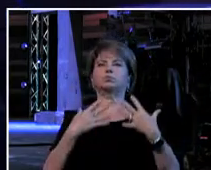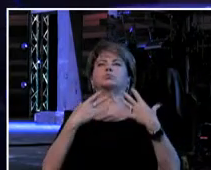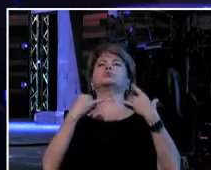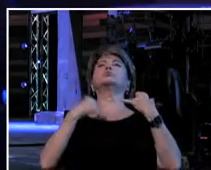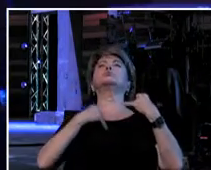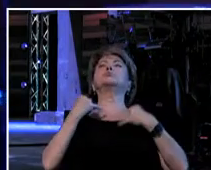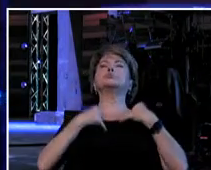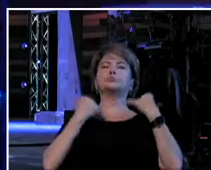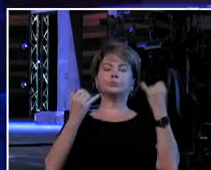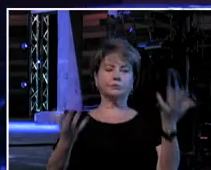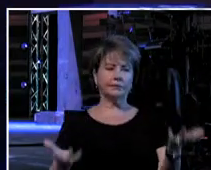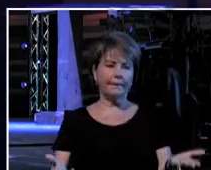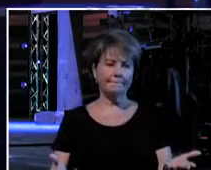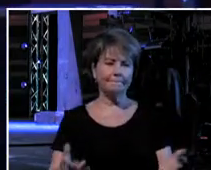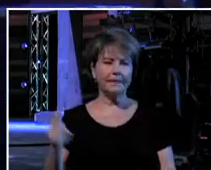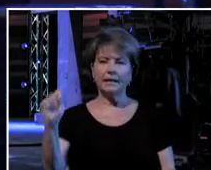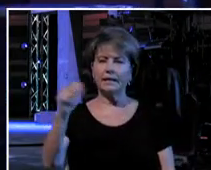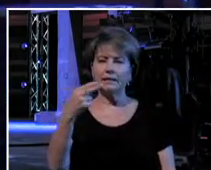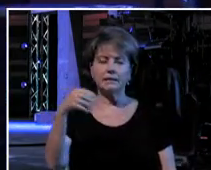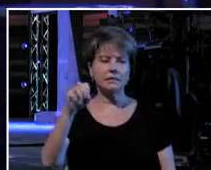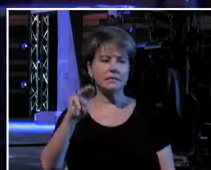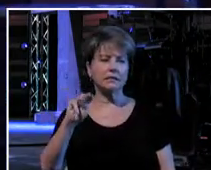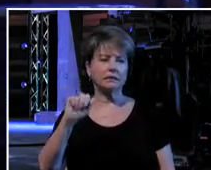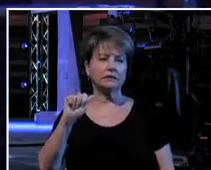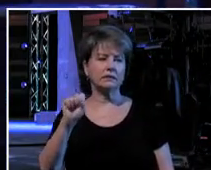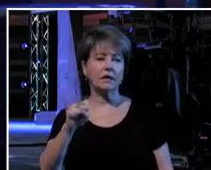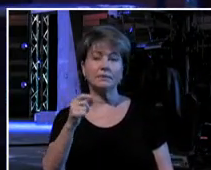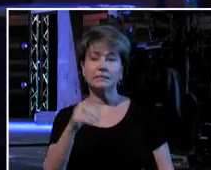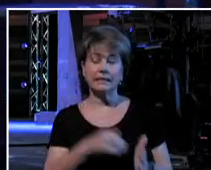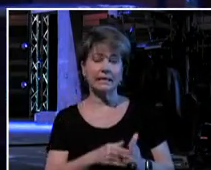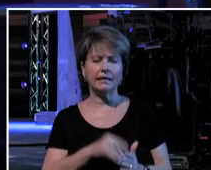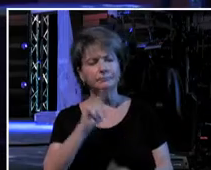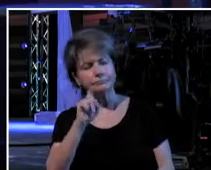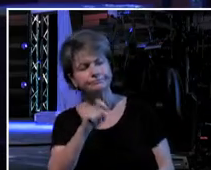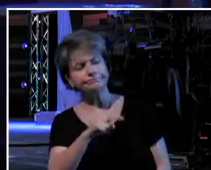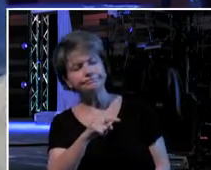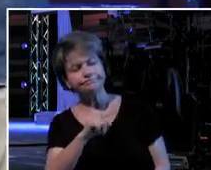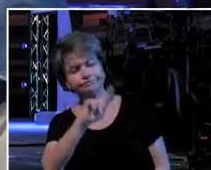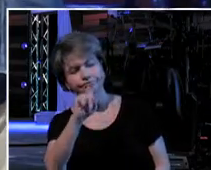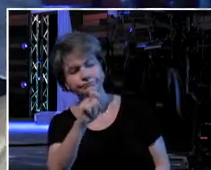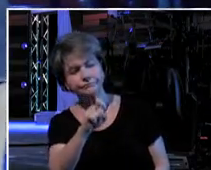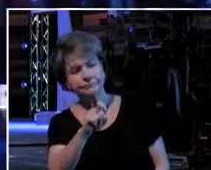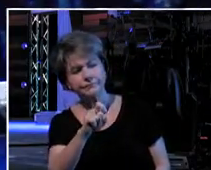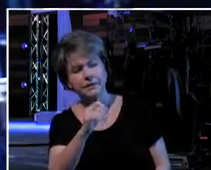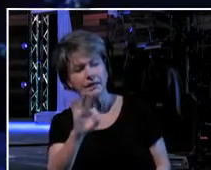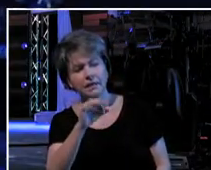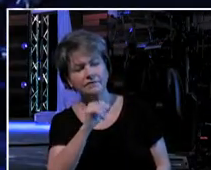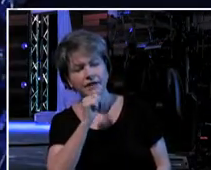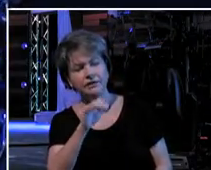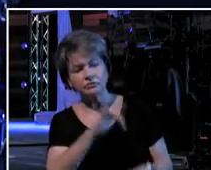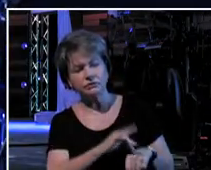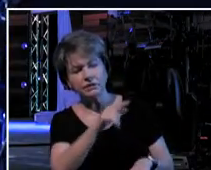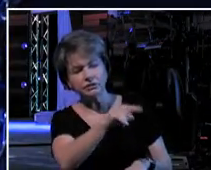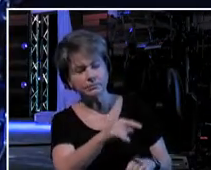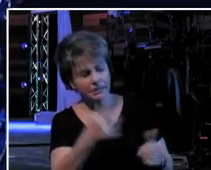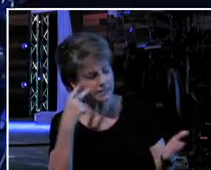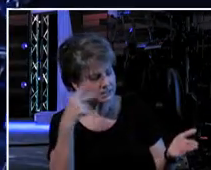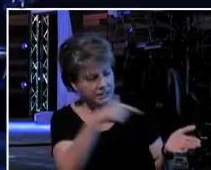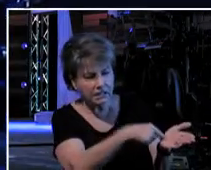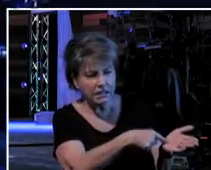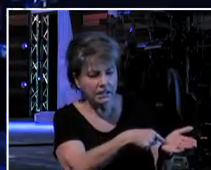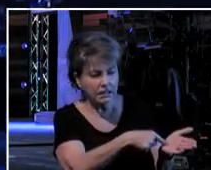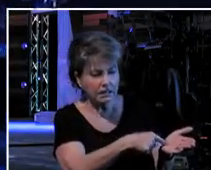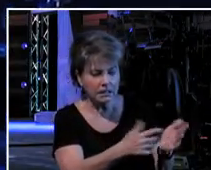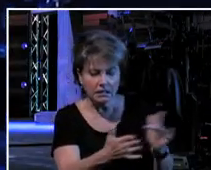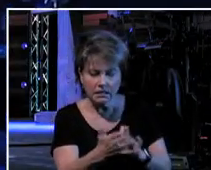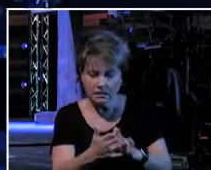that. And then with Thomas. Thomas, again, had all his questions. He said, unless I put my hands in his hand and fingers in